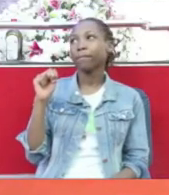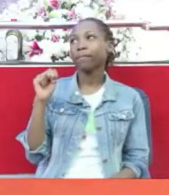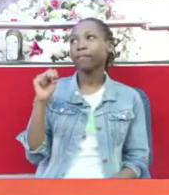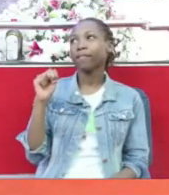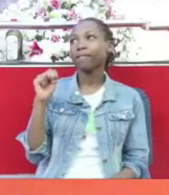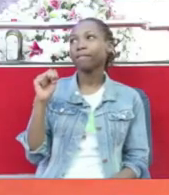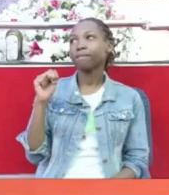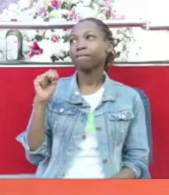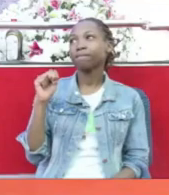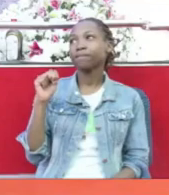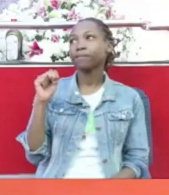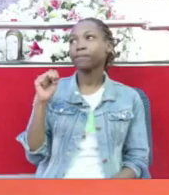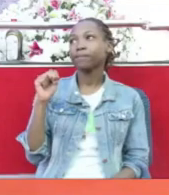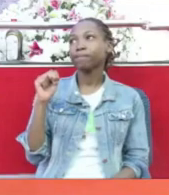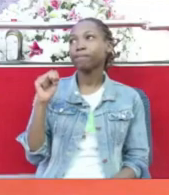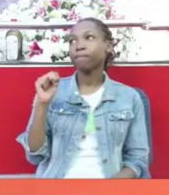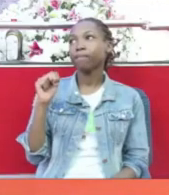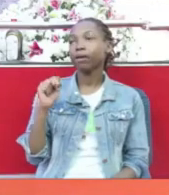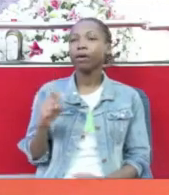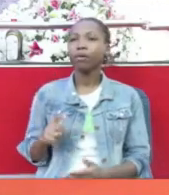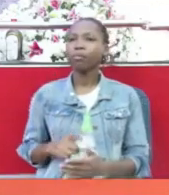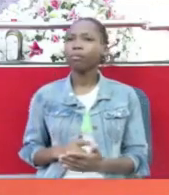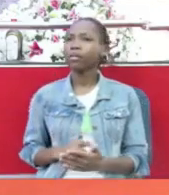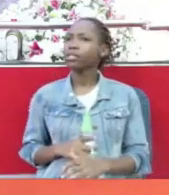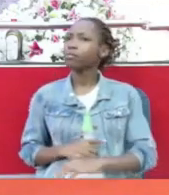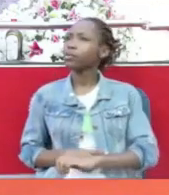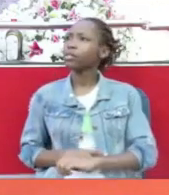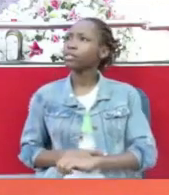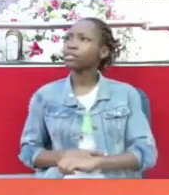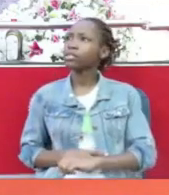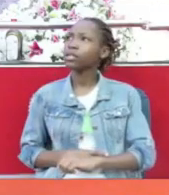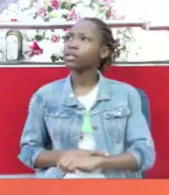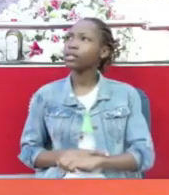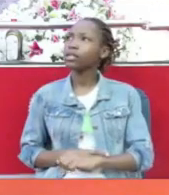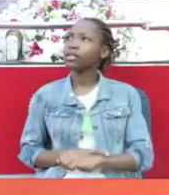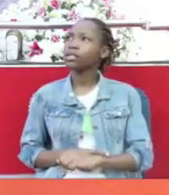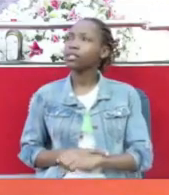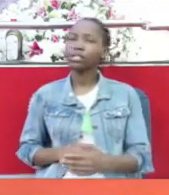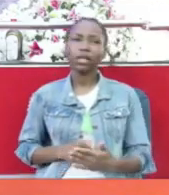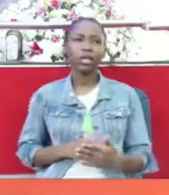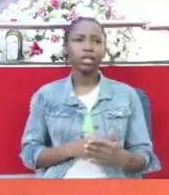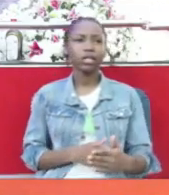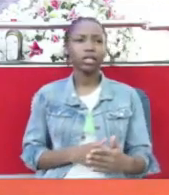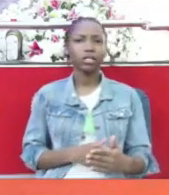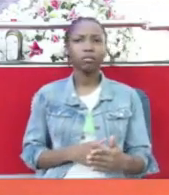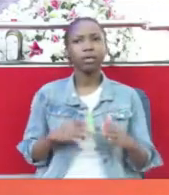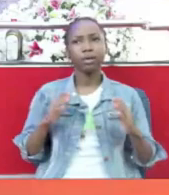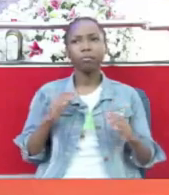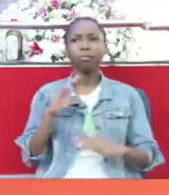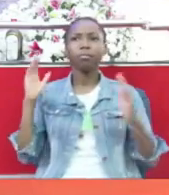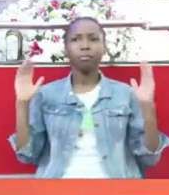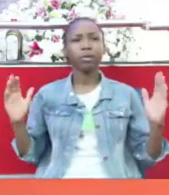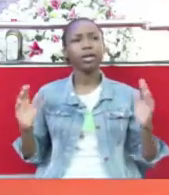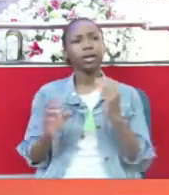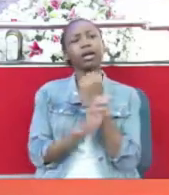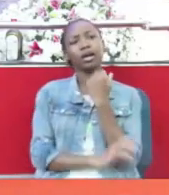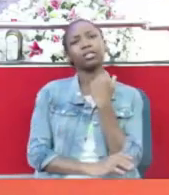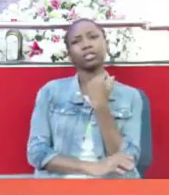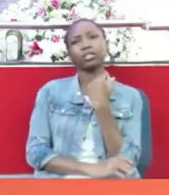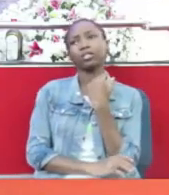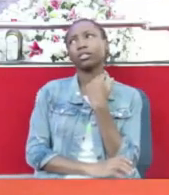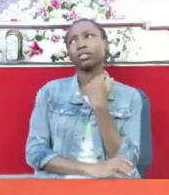world. Yeah? At one point, was it 3/4 of the world? Governed by a country this big, yeah? No wonder it's called